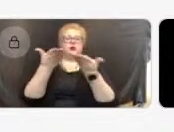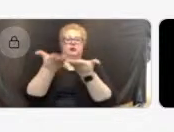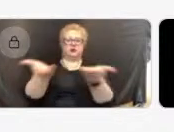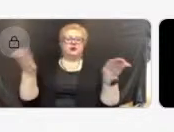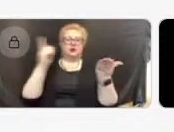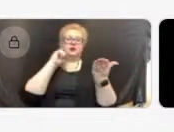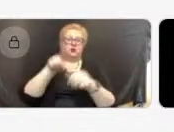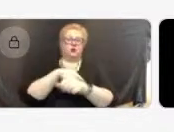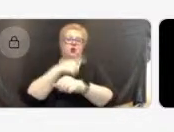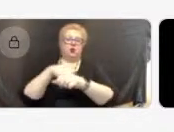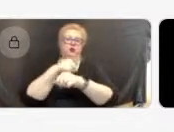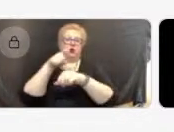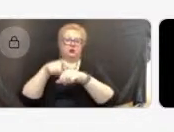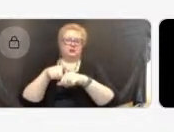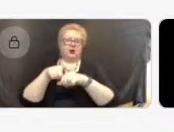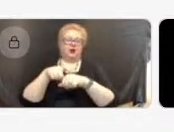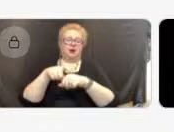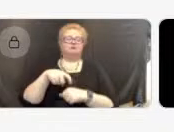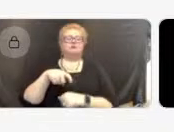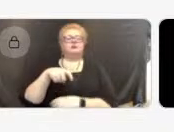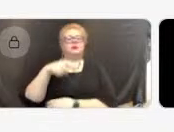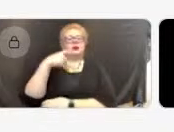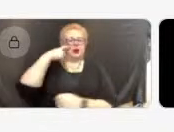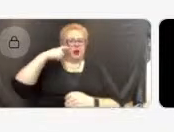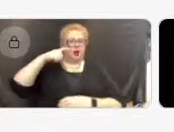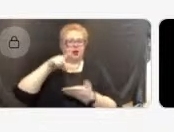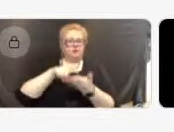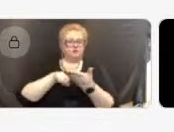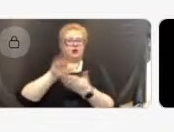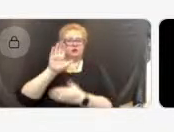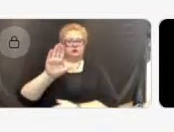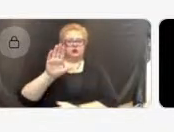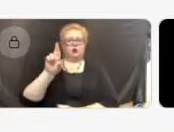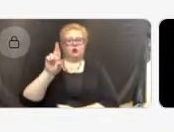want to go on record as supporting you.